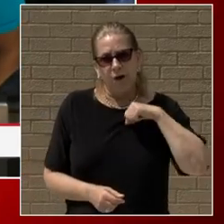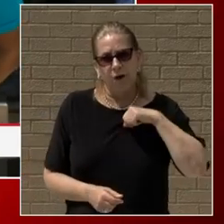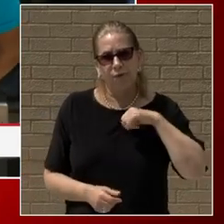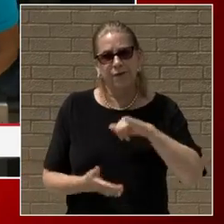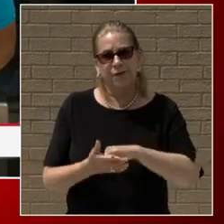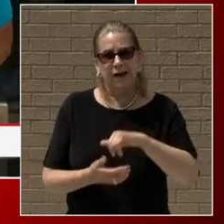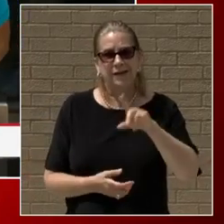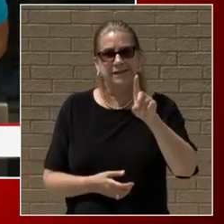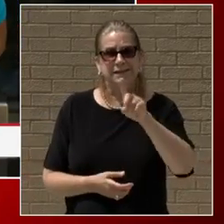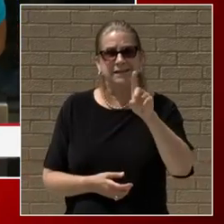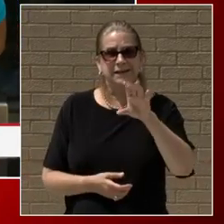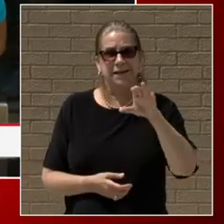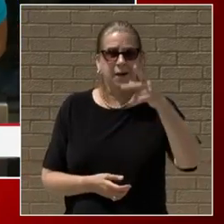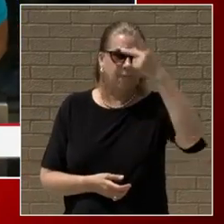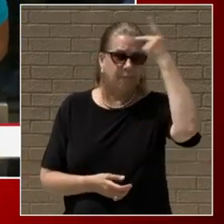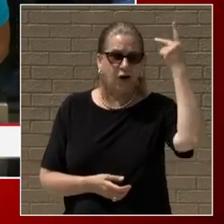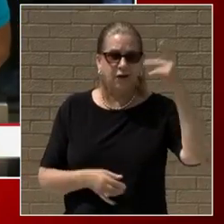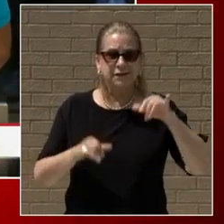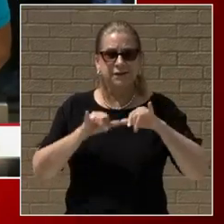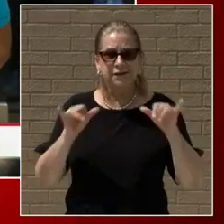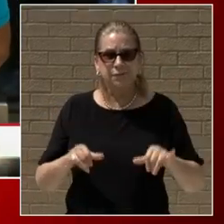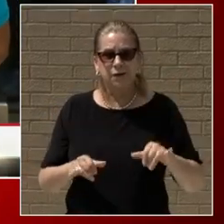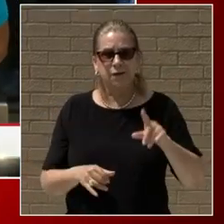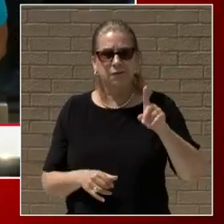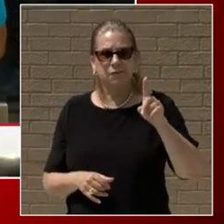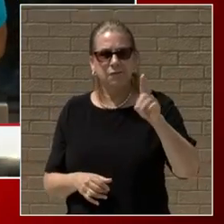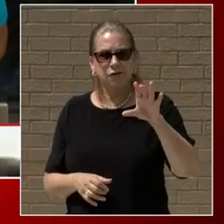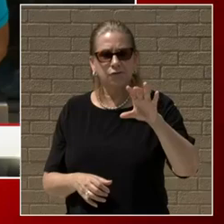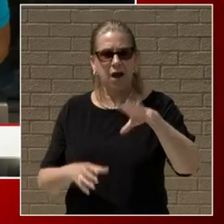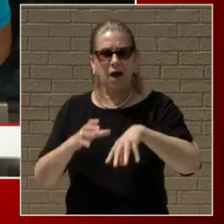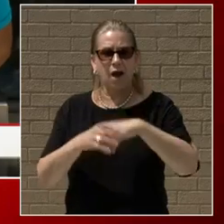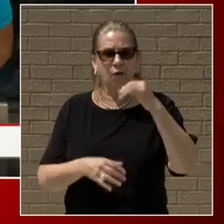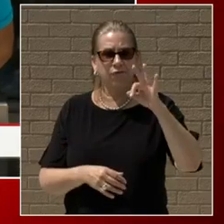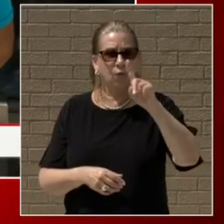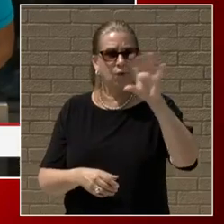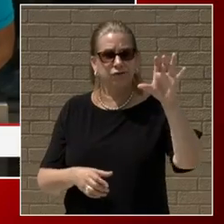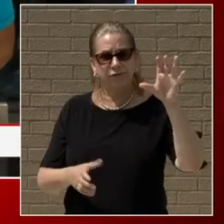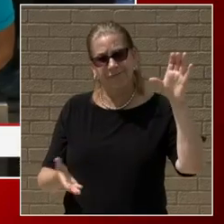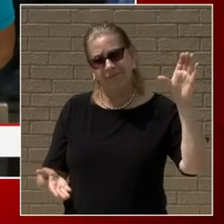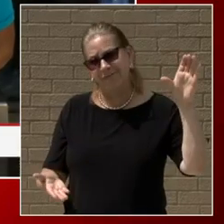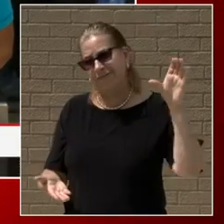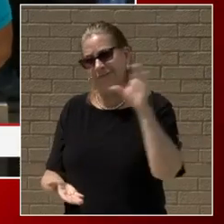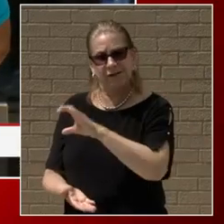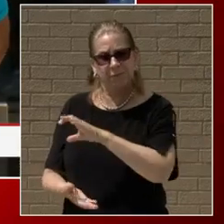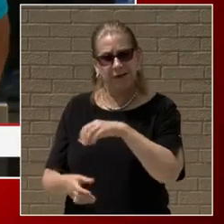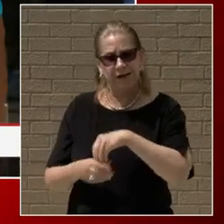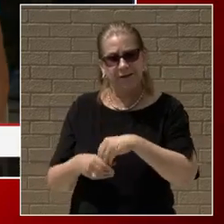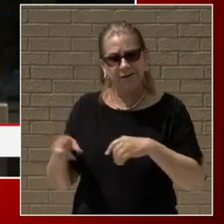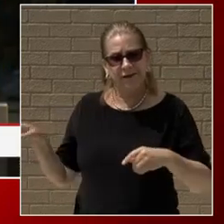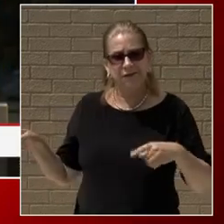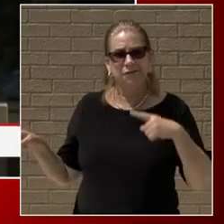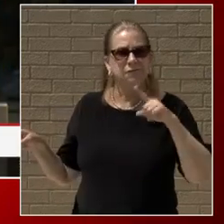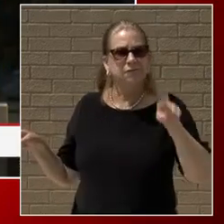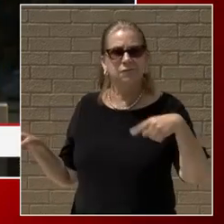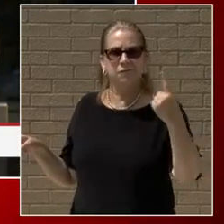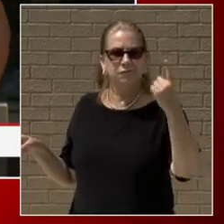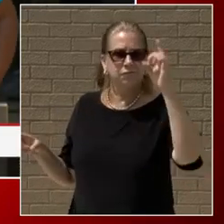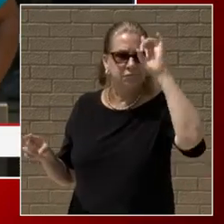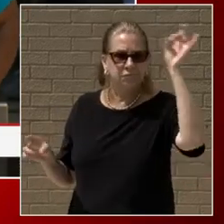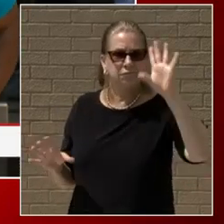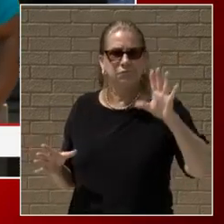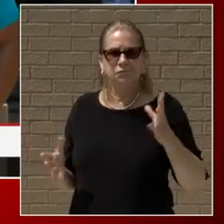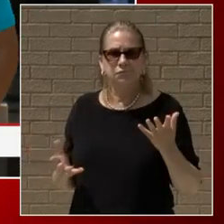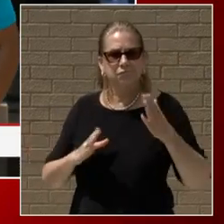system scored 100 out of 100 in the investment category. This alone shows the district has continued